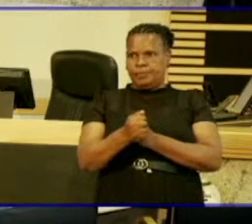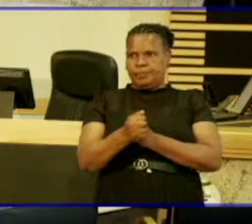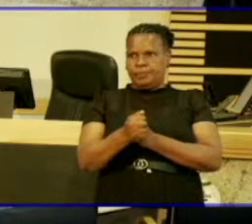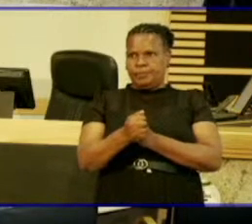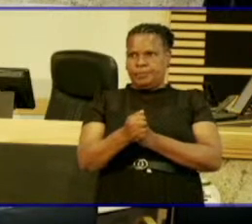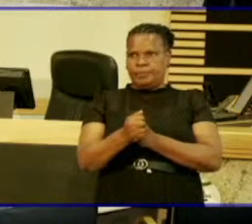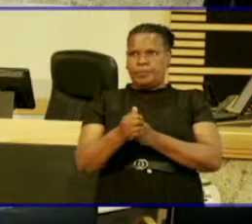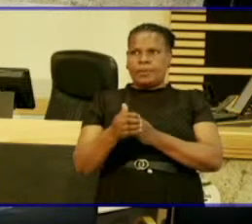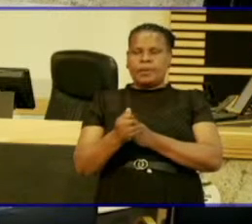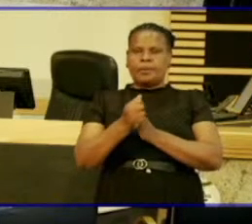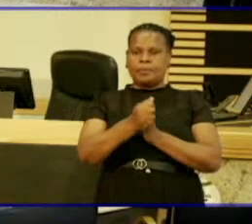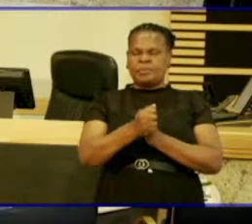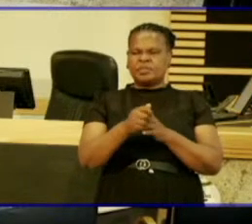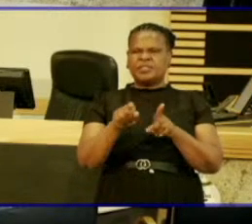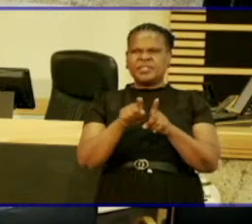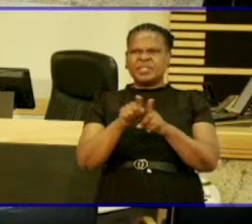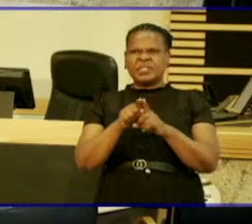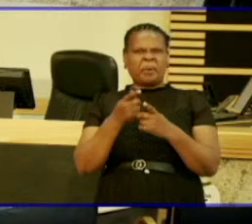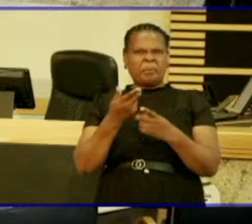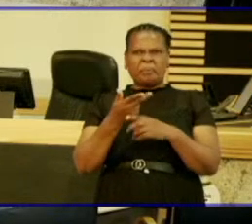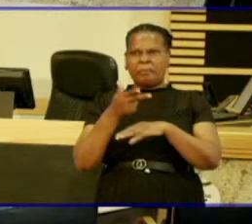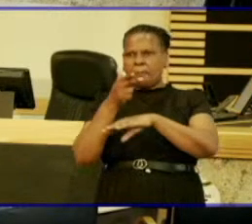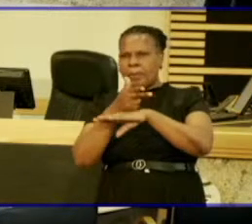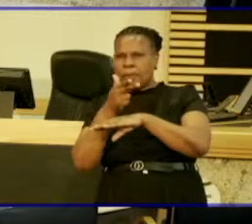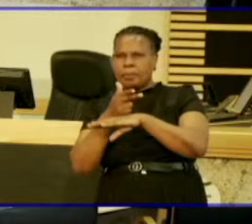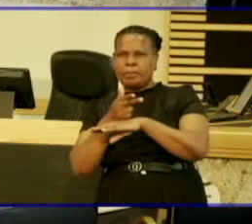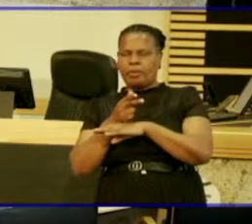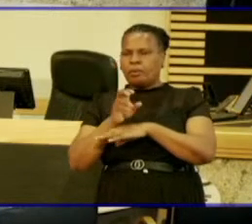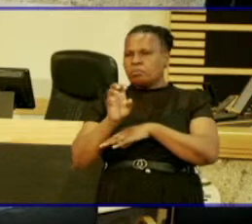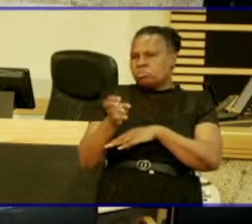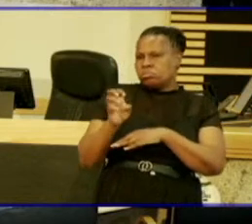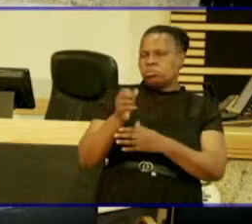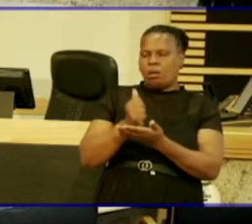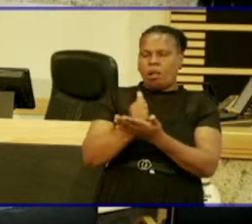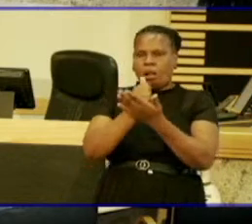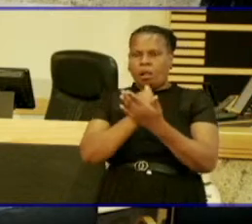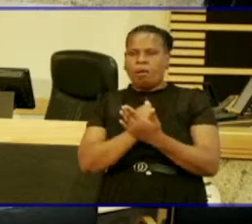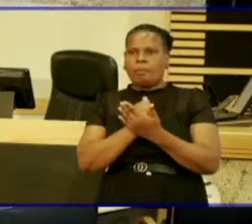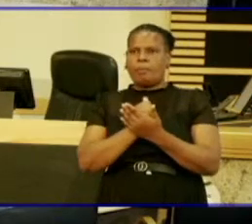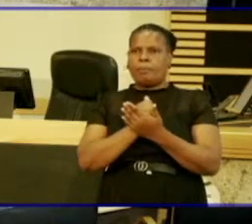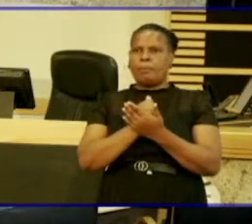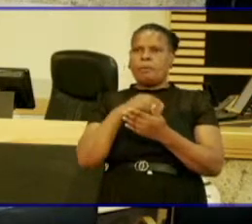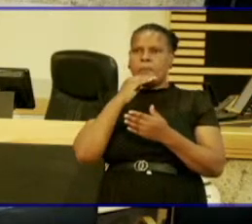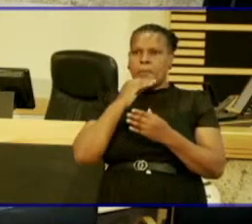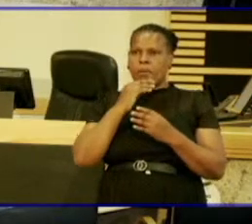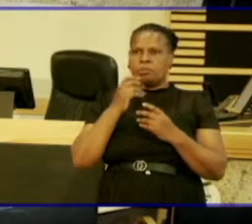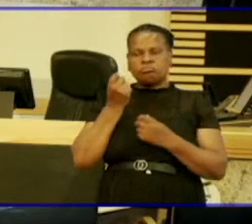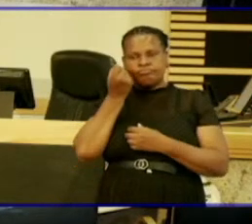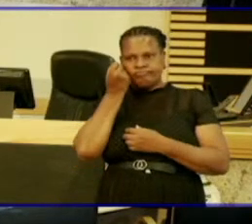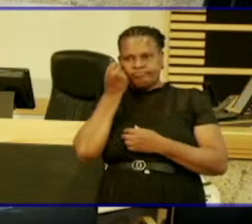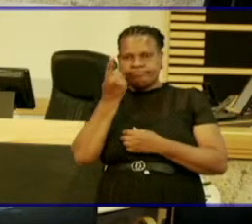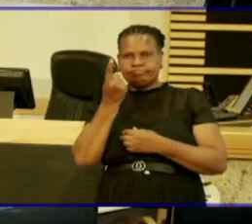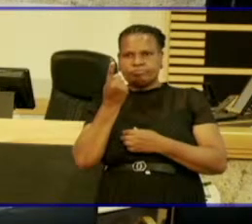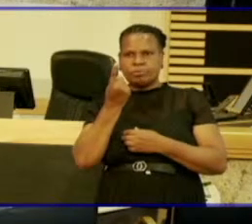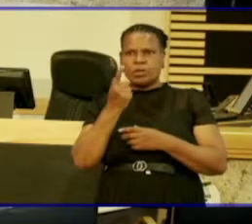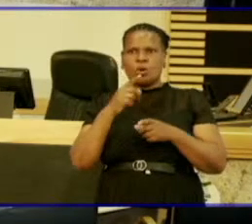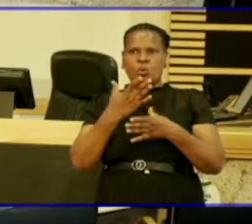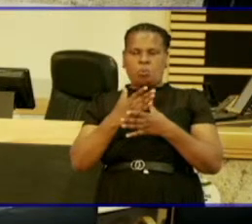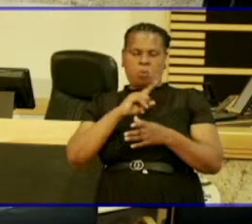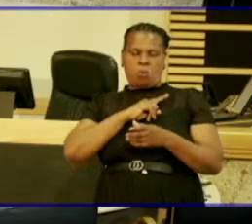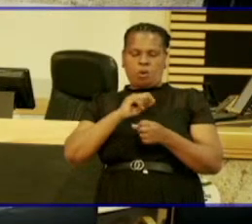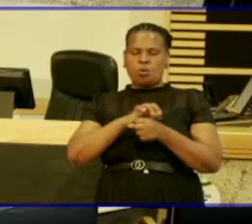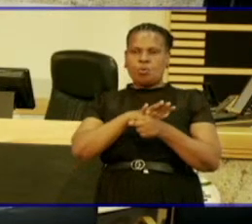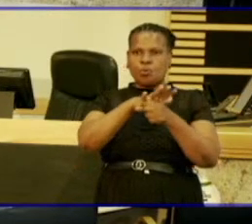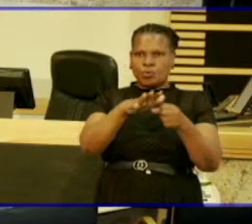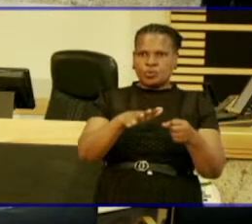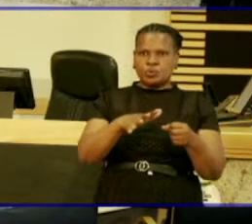the members of the media for the role they played in helping our people to quickly understand the COVID-19 is